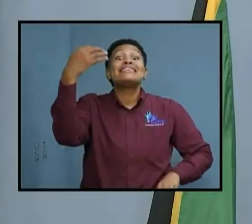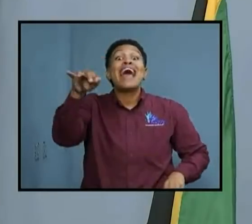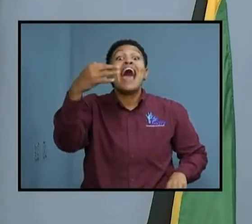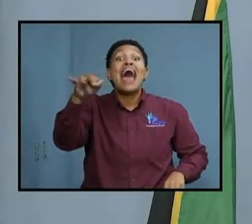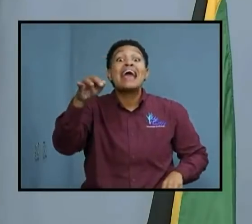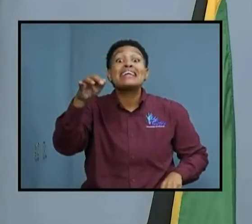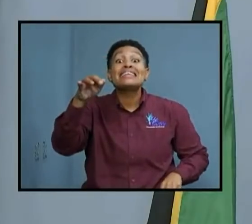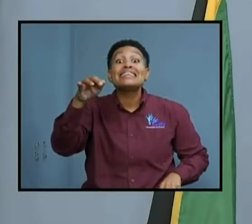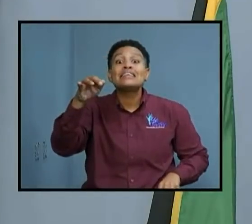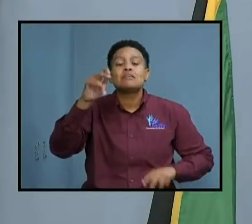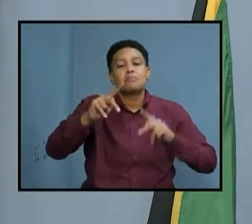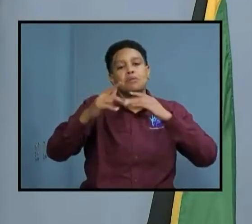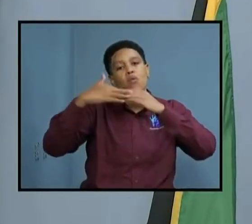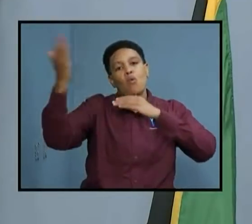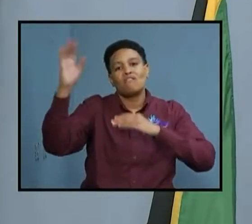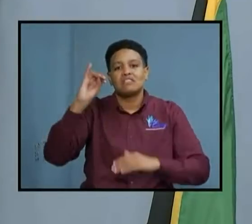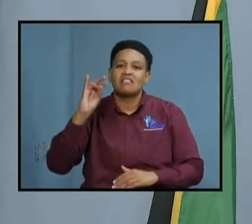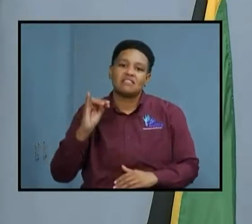over.